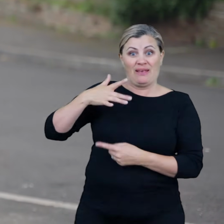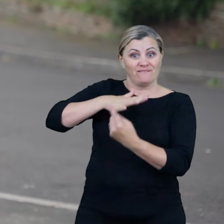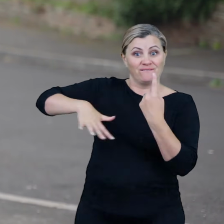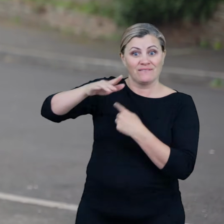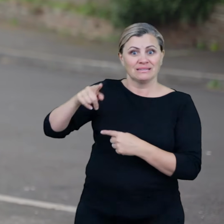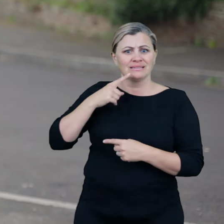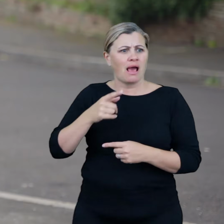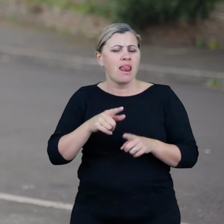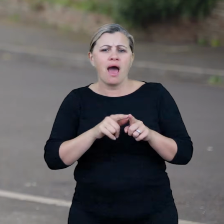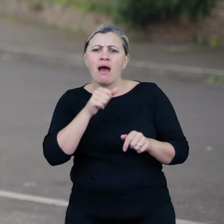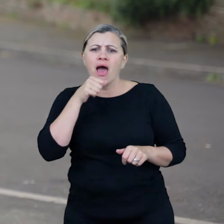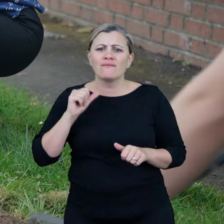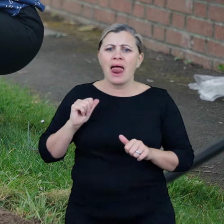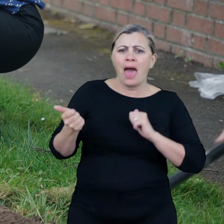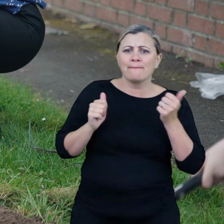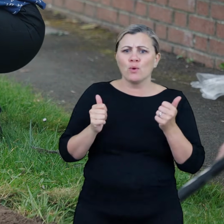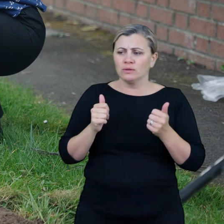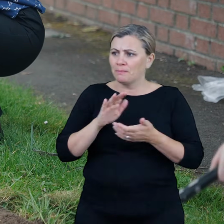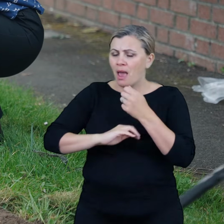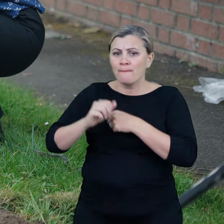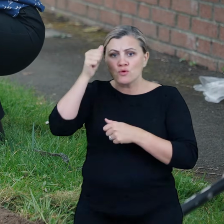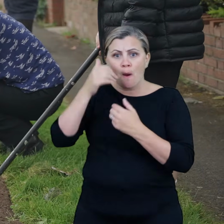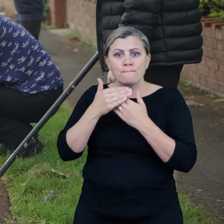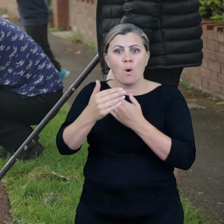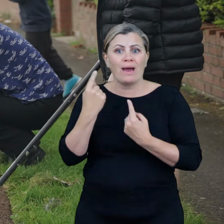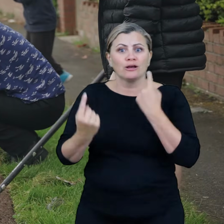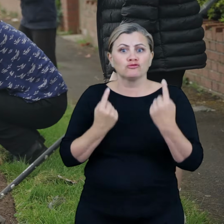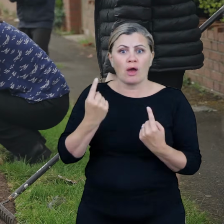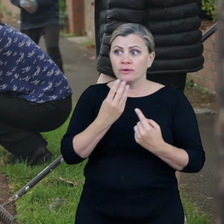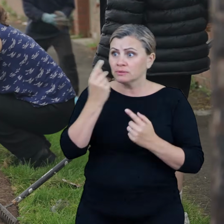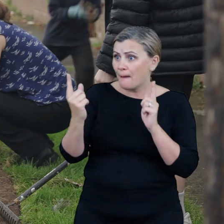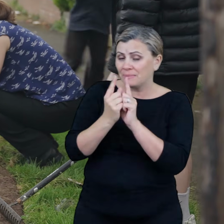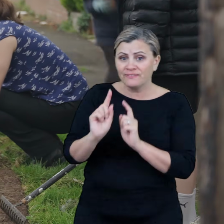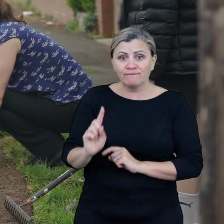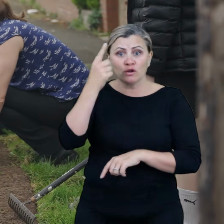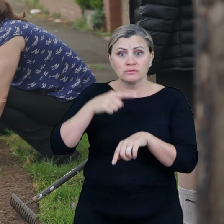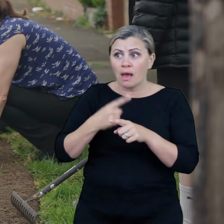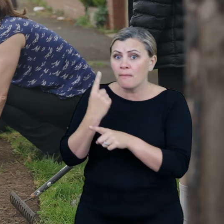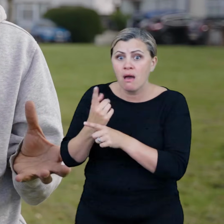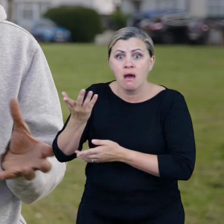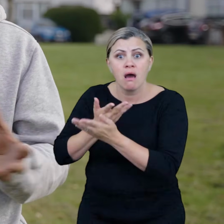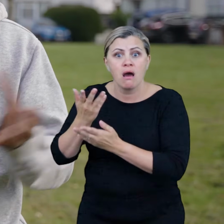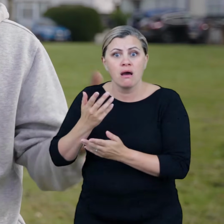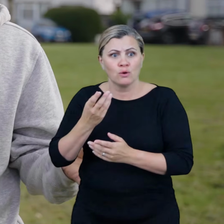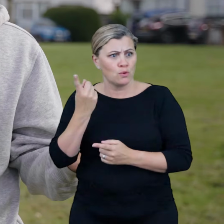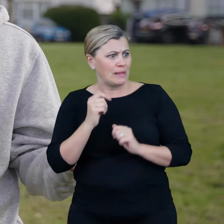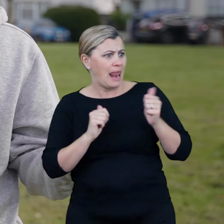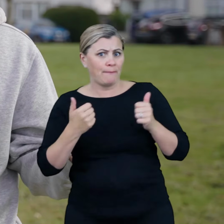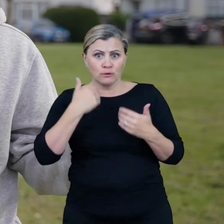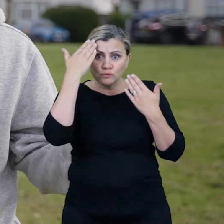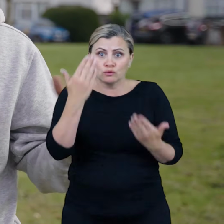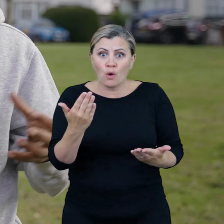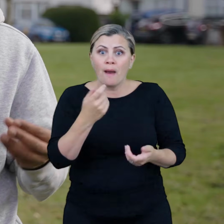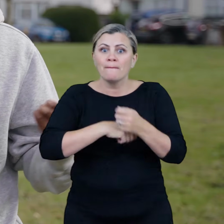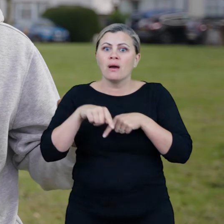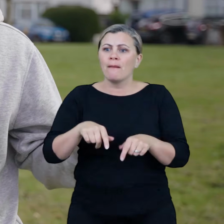an old-timey neighbourhood feel of kind of, getting neighbours talking to each other for the first time. Often you don't know who's your neighbour, so